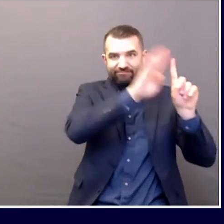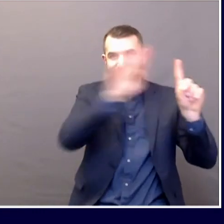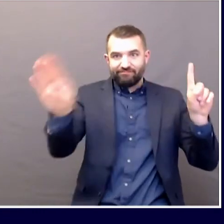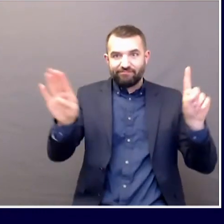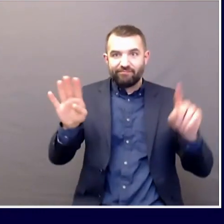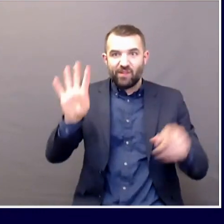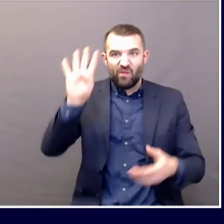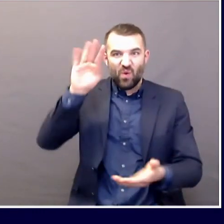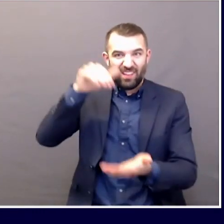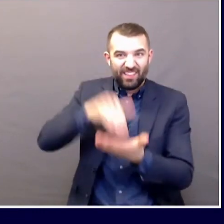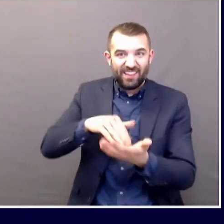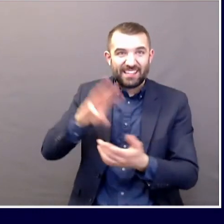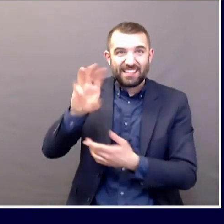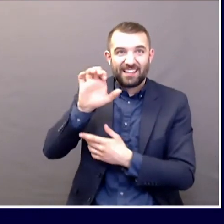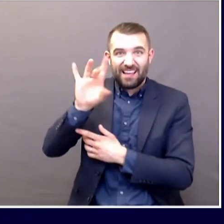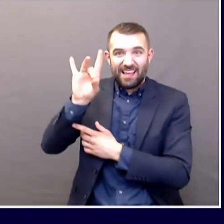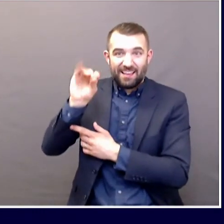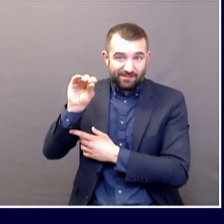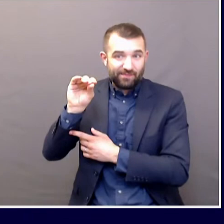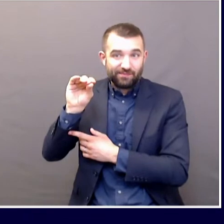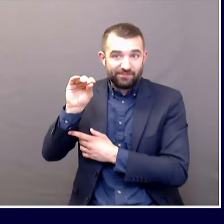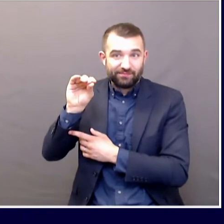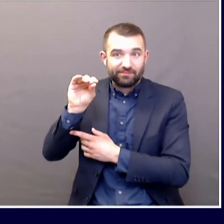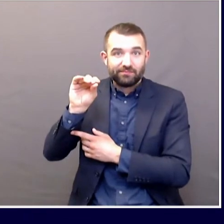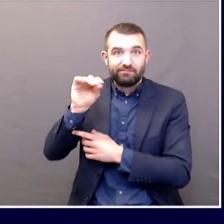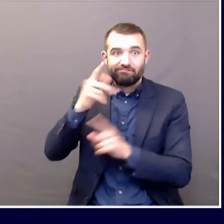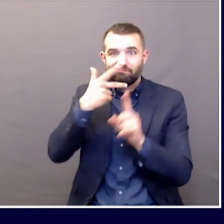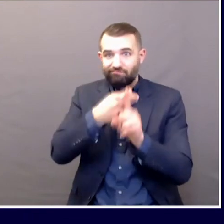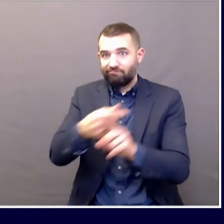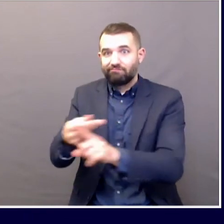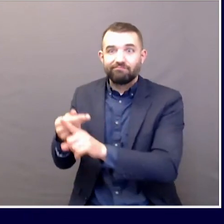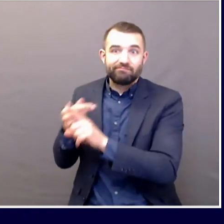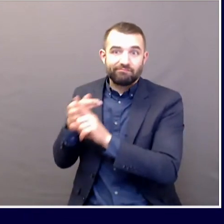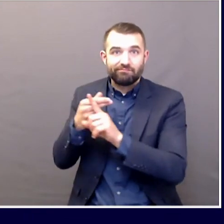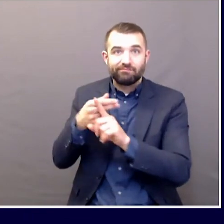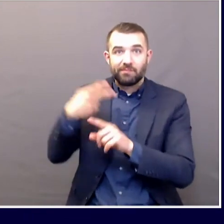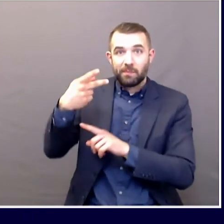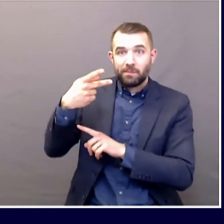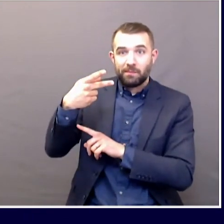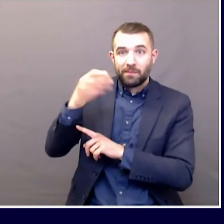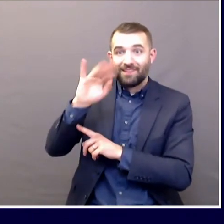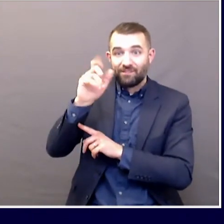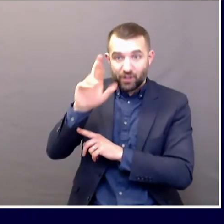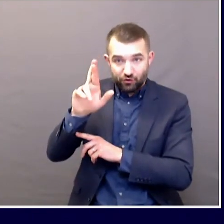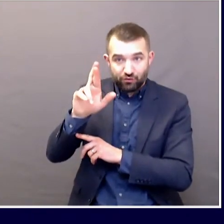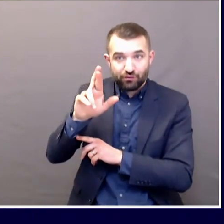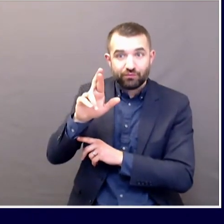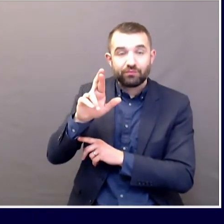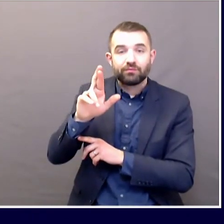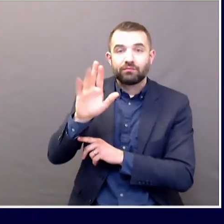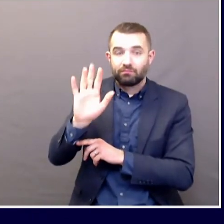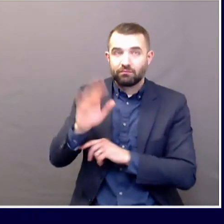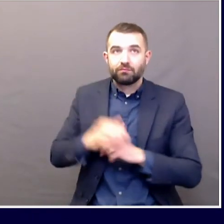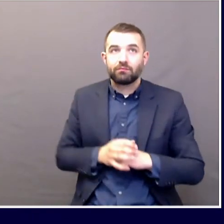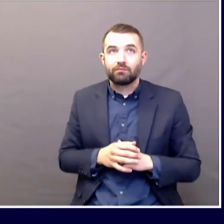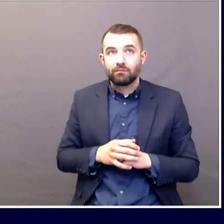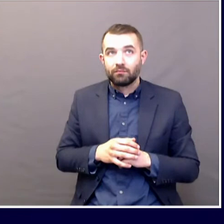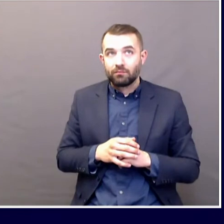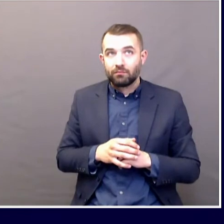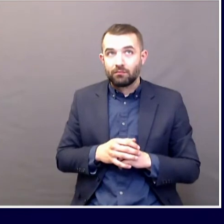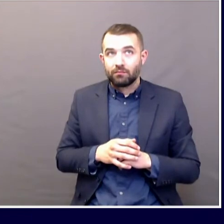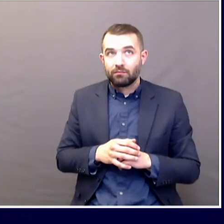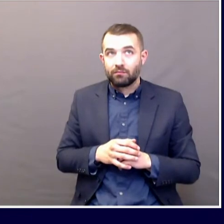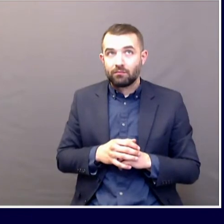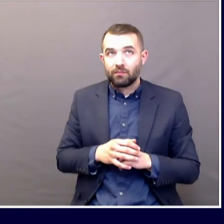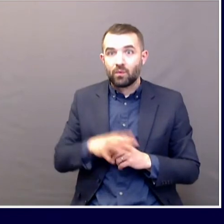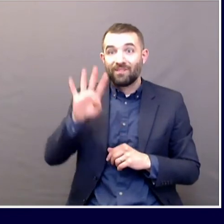4,680 doses of Pfizer vaccine for their location, their 47 locations, which we